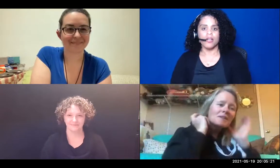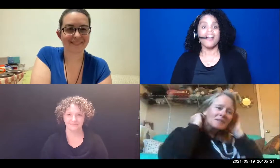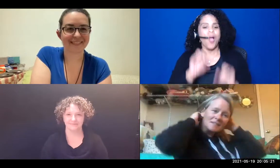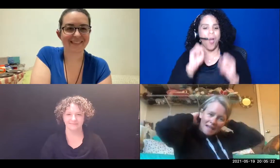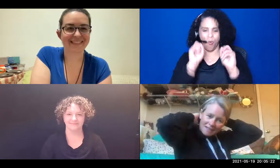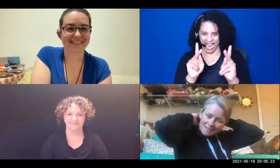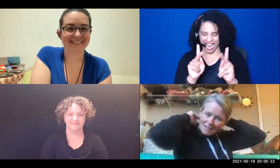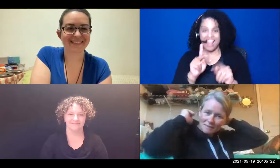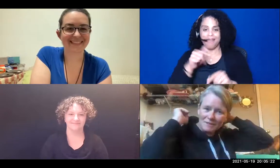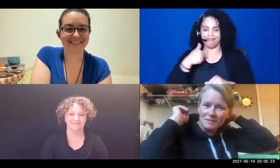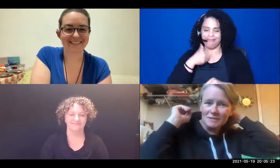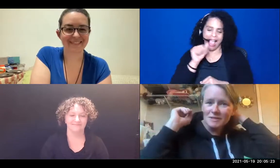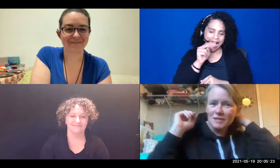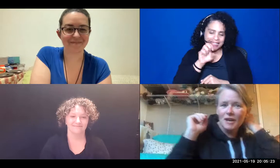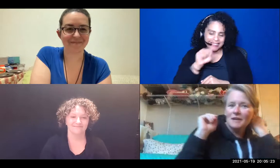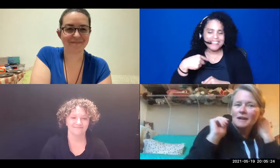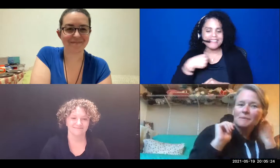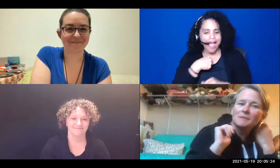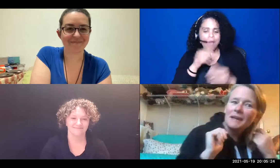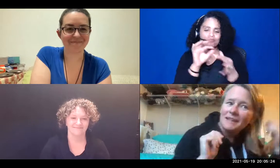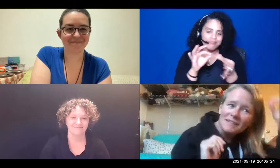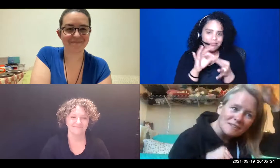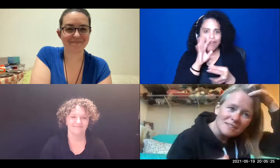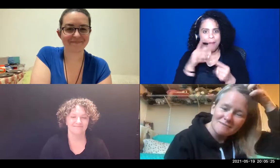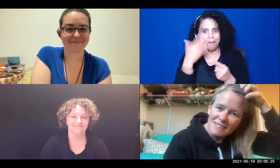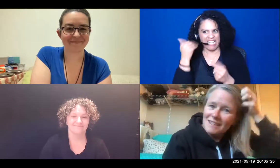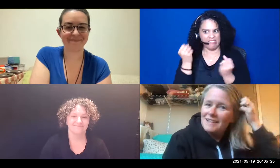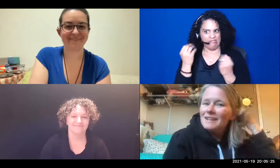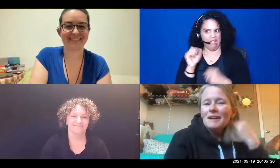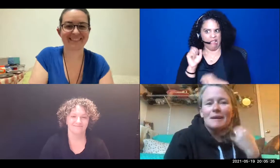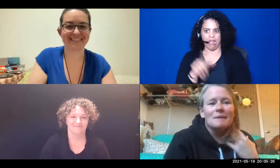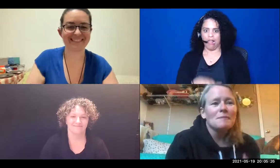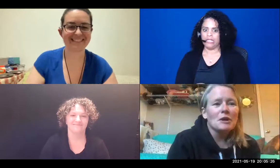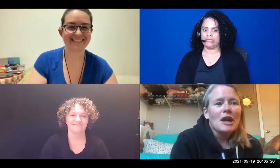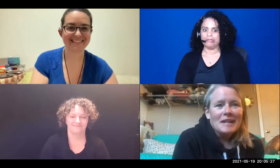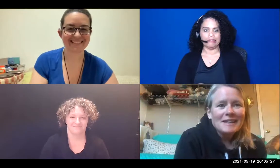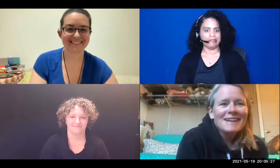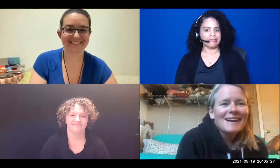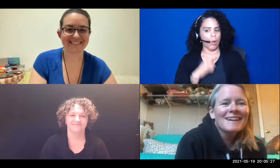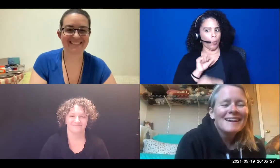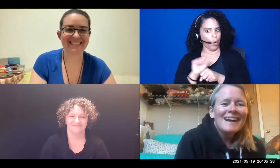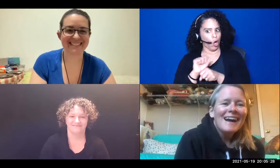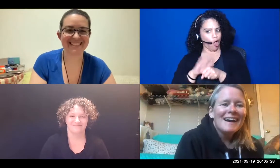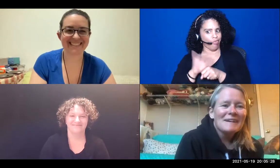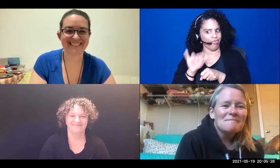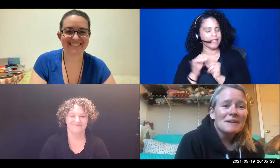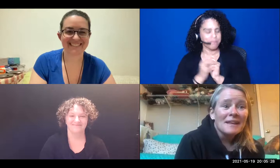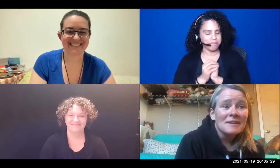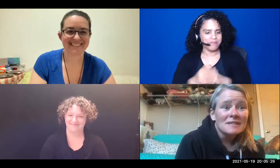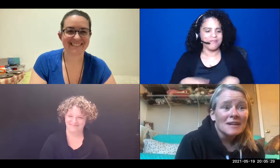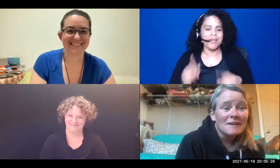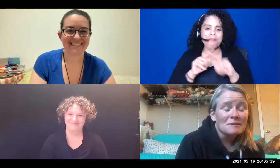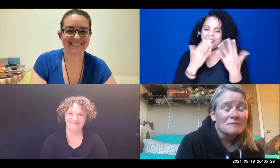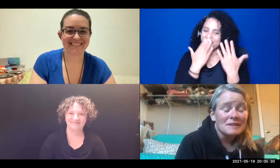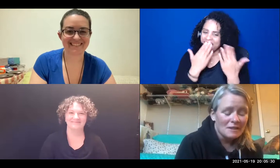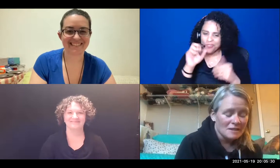Okay, so this is Agnes, and I'm going to talk because my ASL is... I'm working on it. but thank